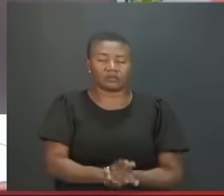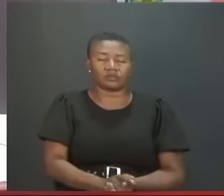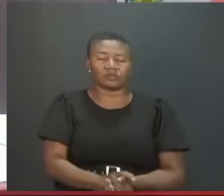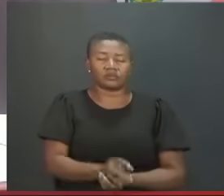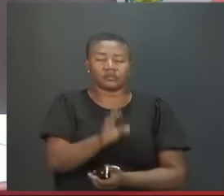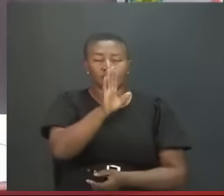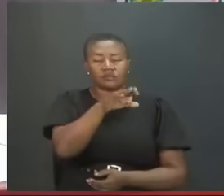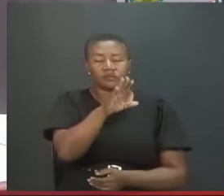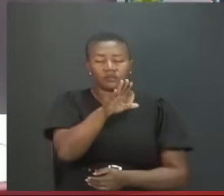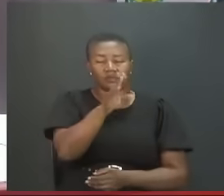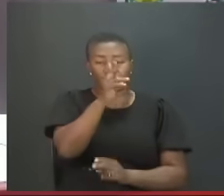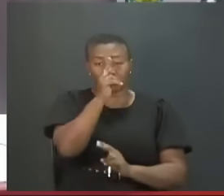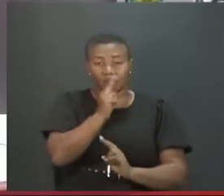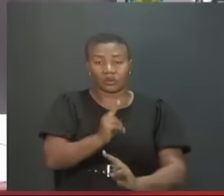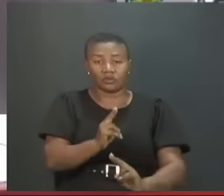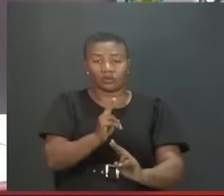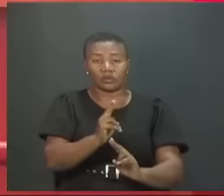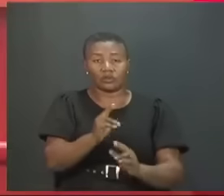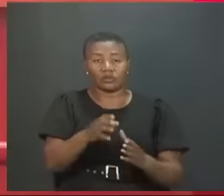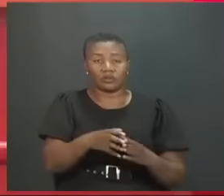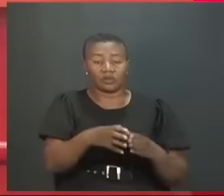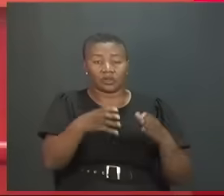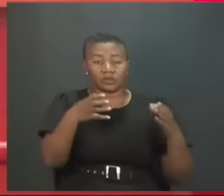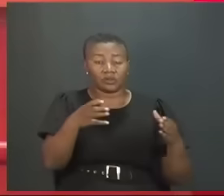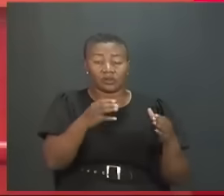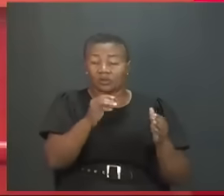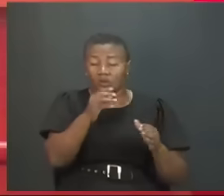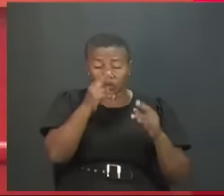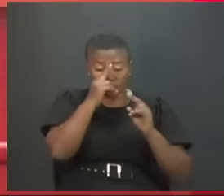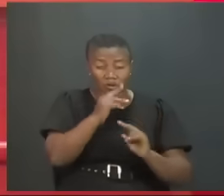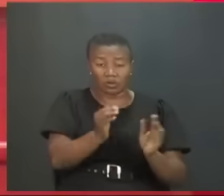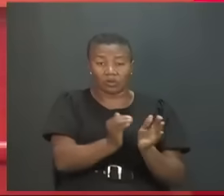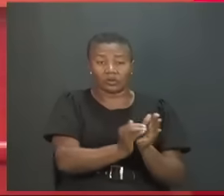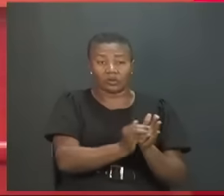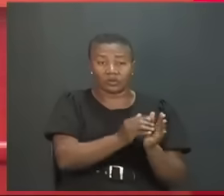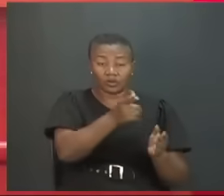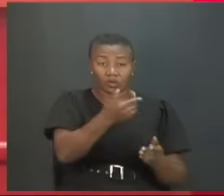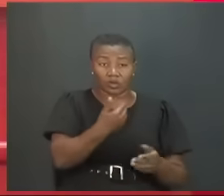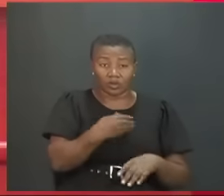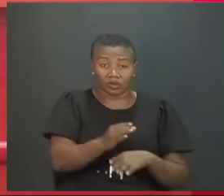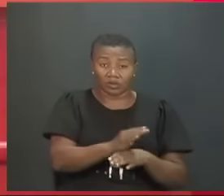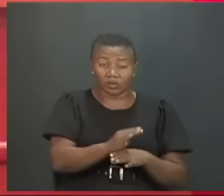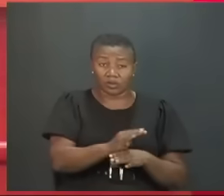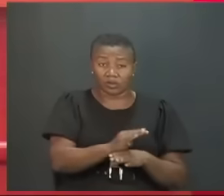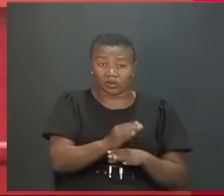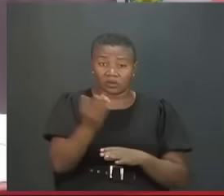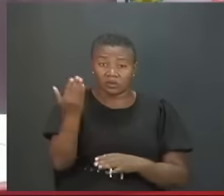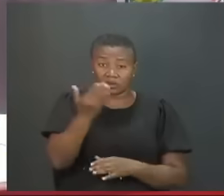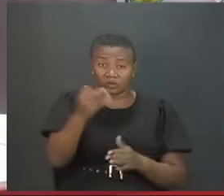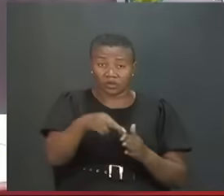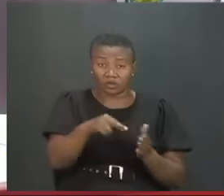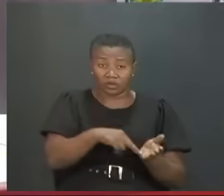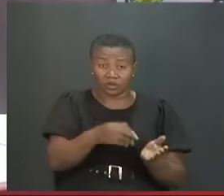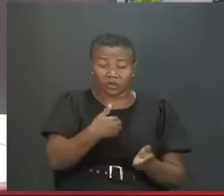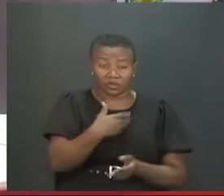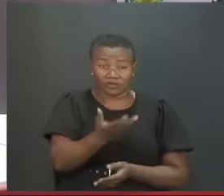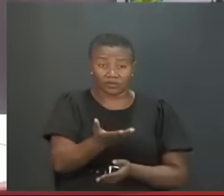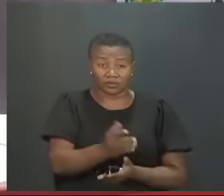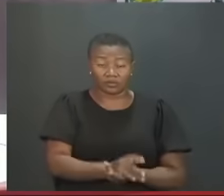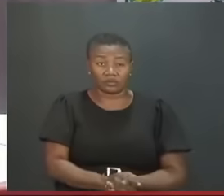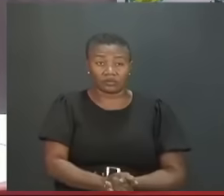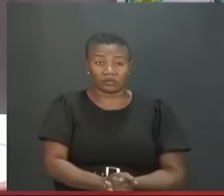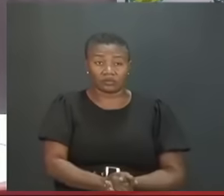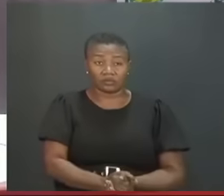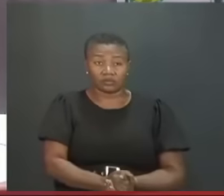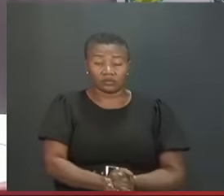Minority Leader, do you have the business statement? Mr. Speaker. The business statement Mr. Speaker, report. with respect, the